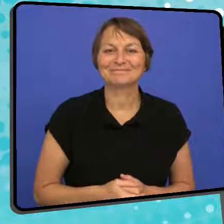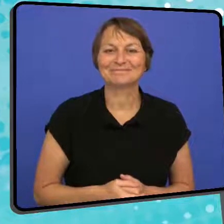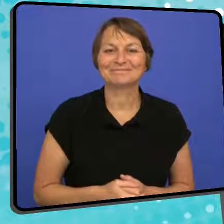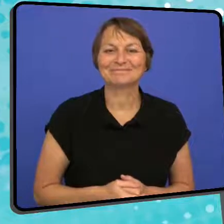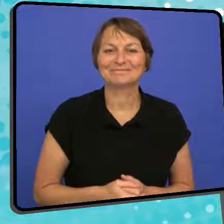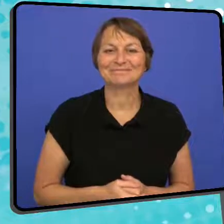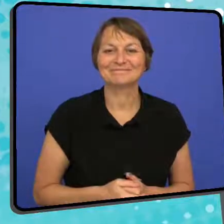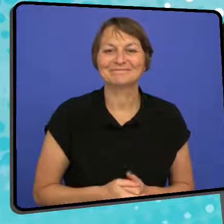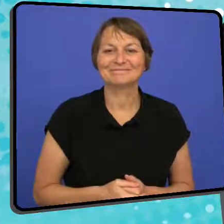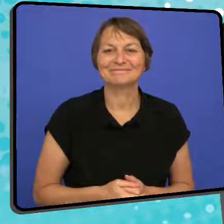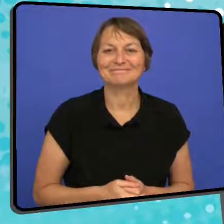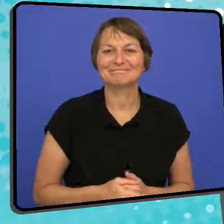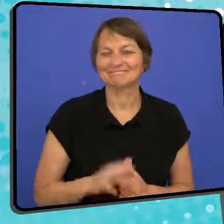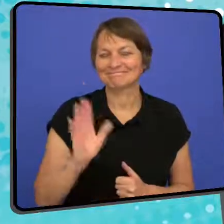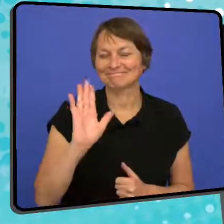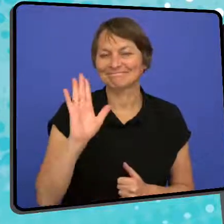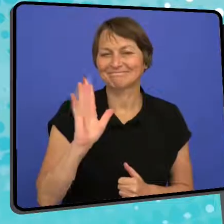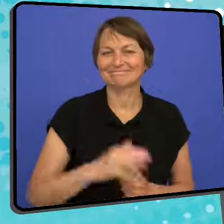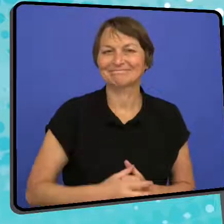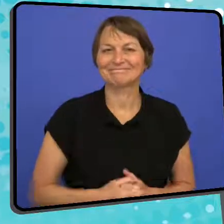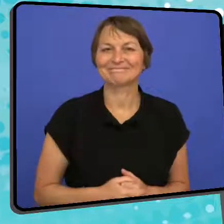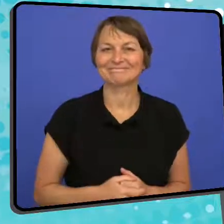All right. See you in a minute. Bye.